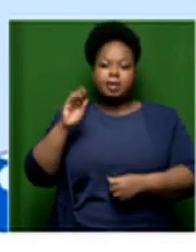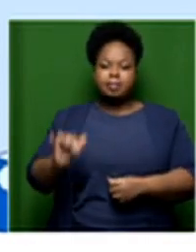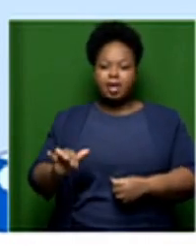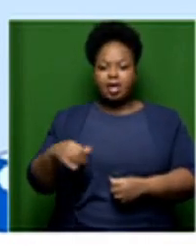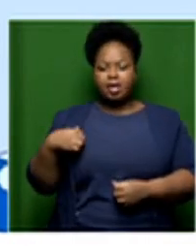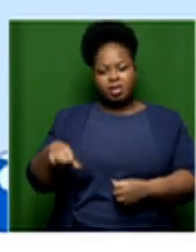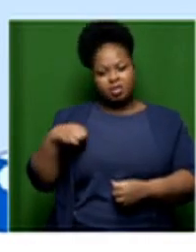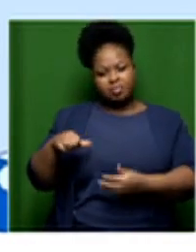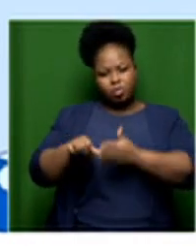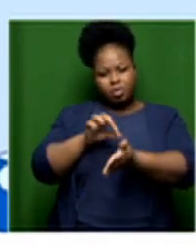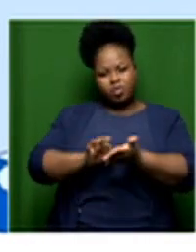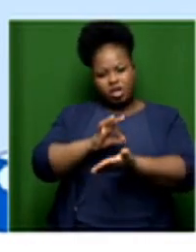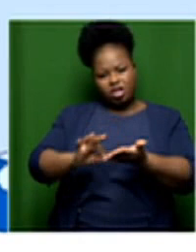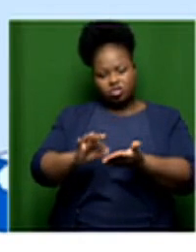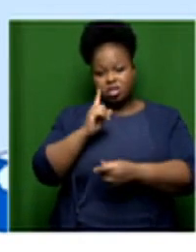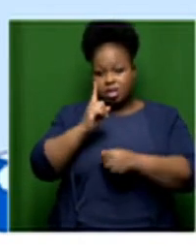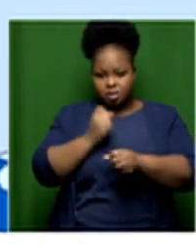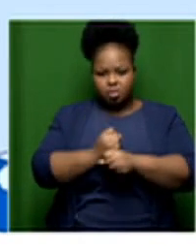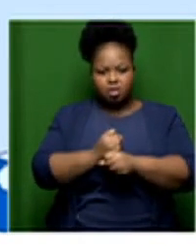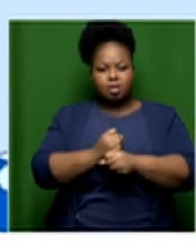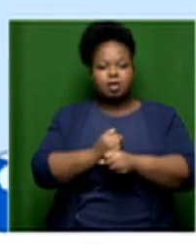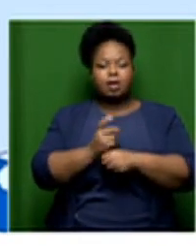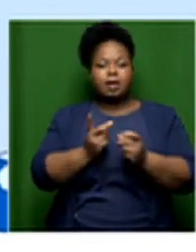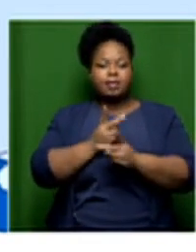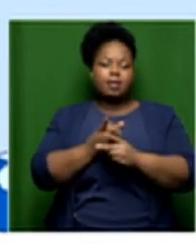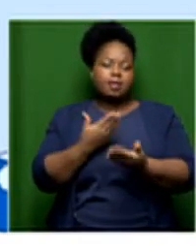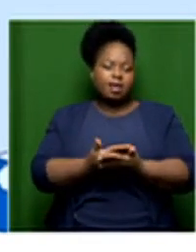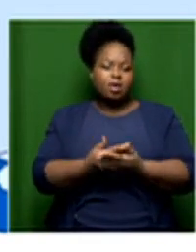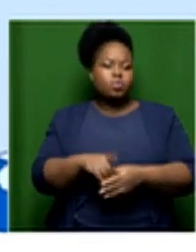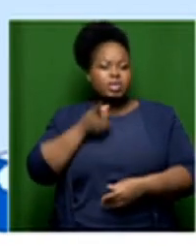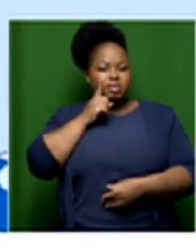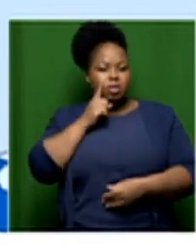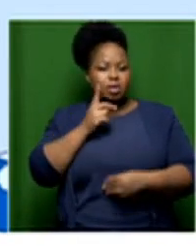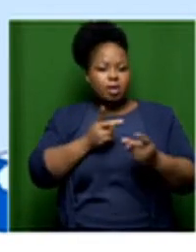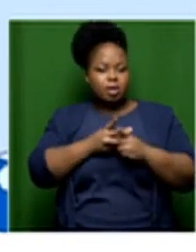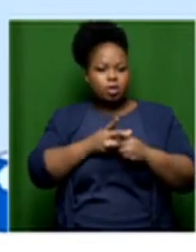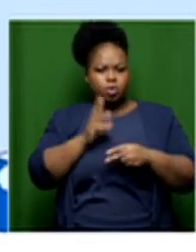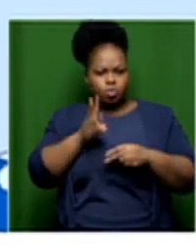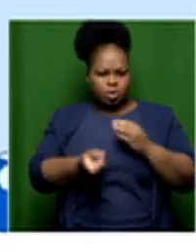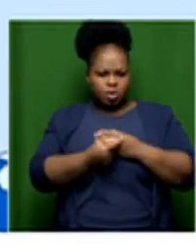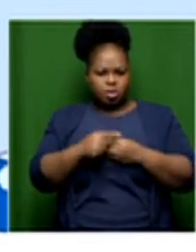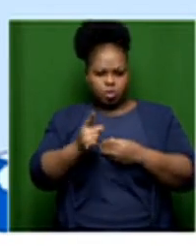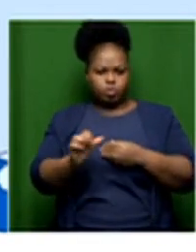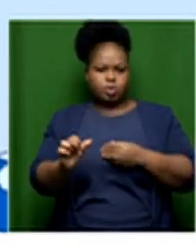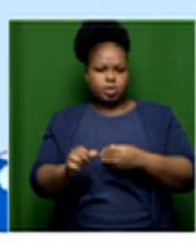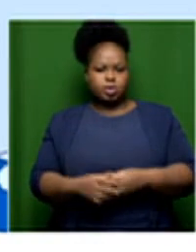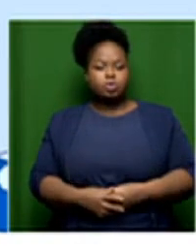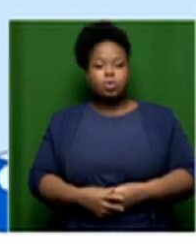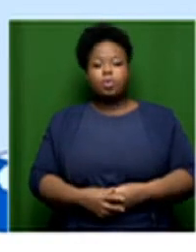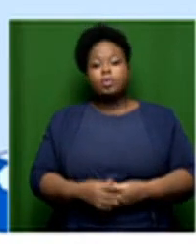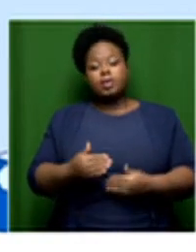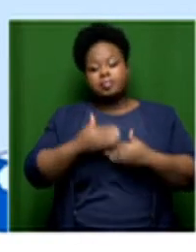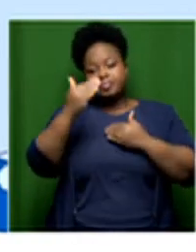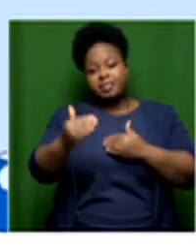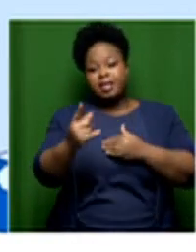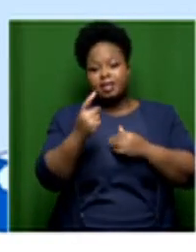an opportunity again next week to refine those measures in a number of by-elections that we are again hosting. So for next year's election, we